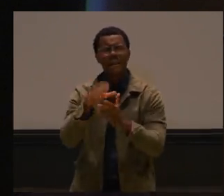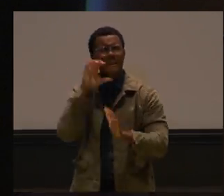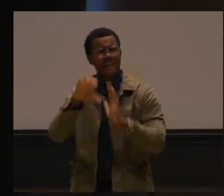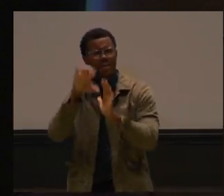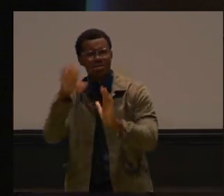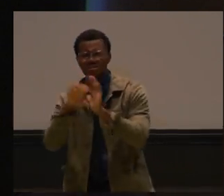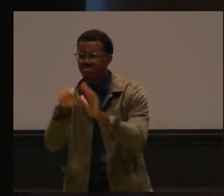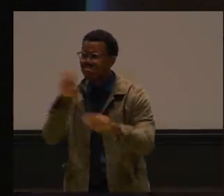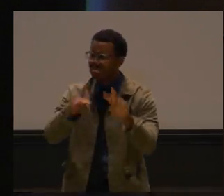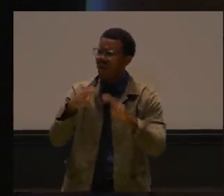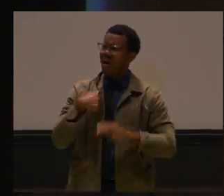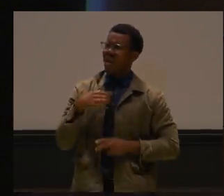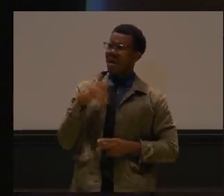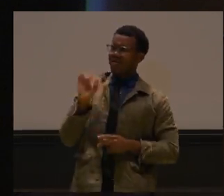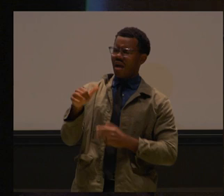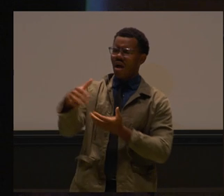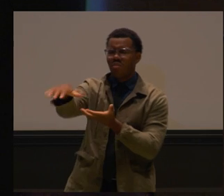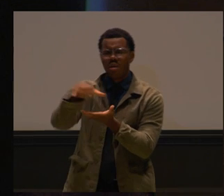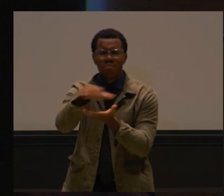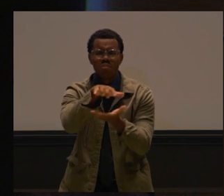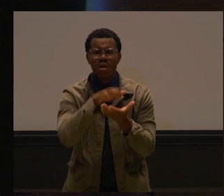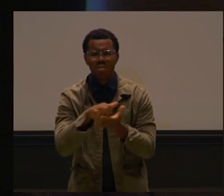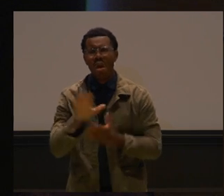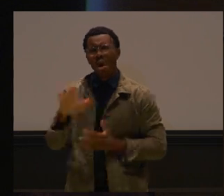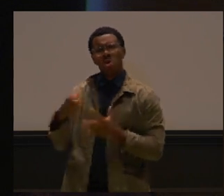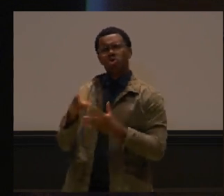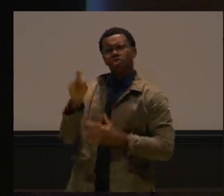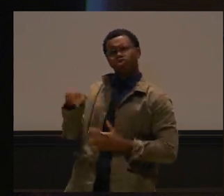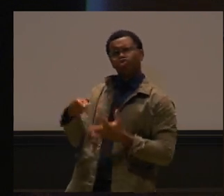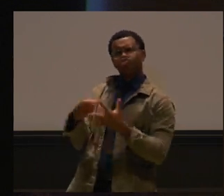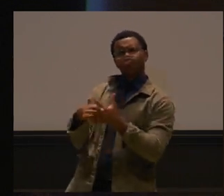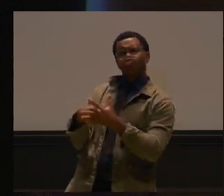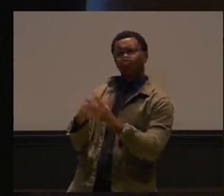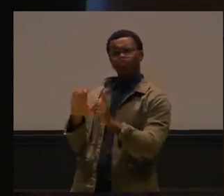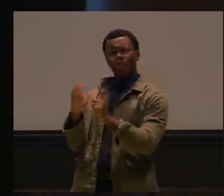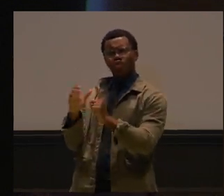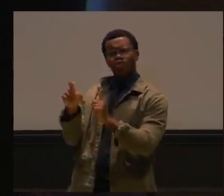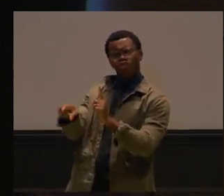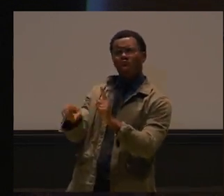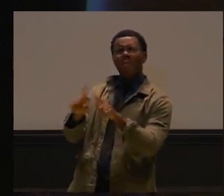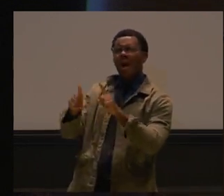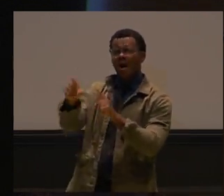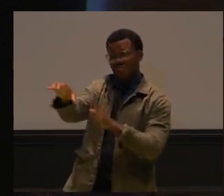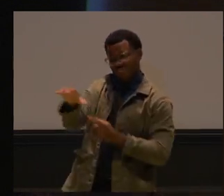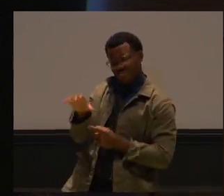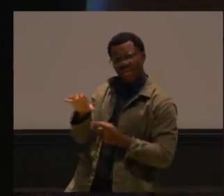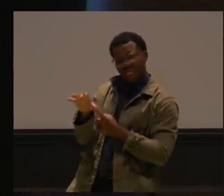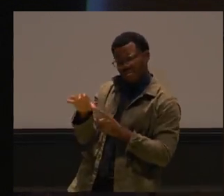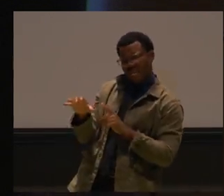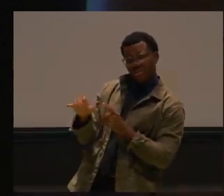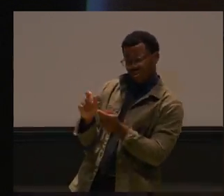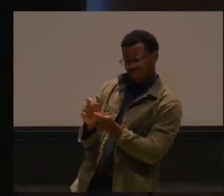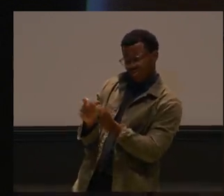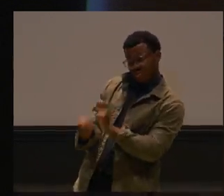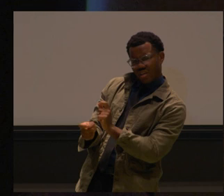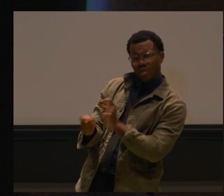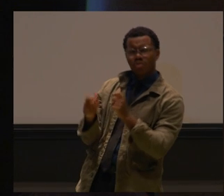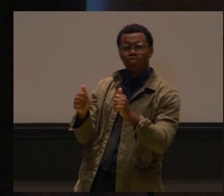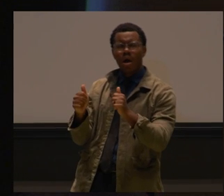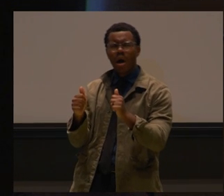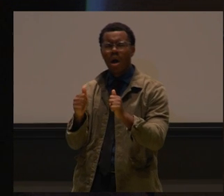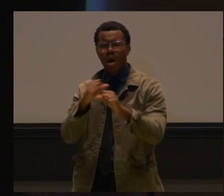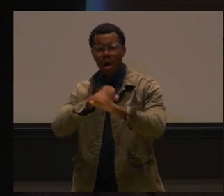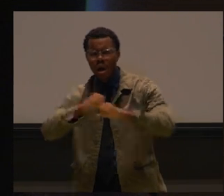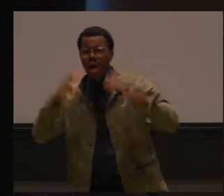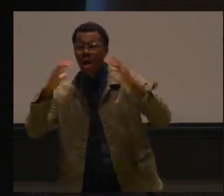him. He takes them out of their original cultural context and repurposes them to create emotionally and visually